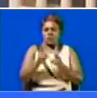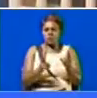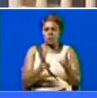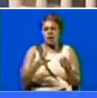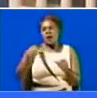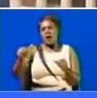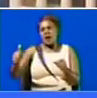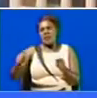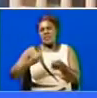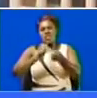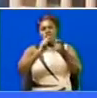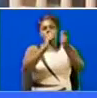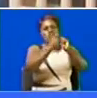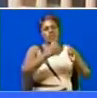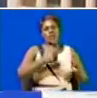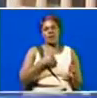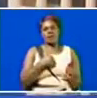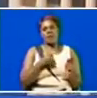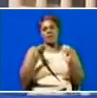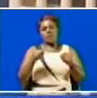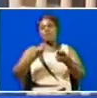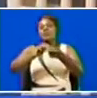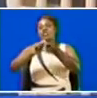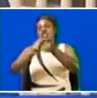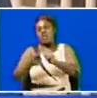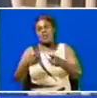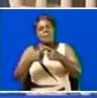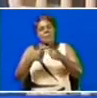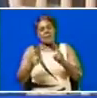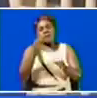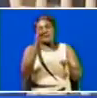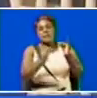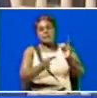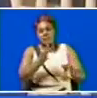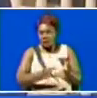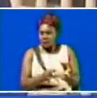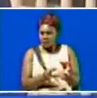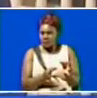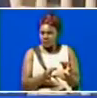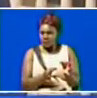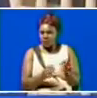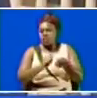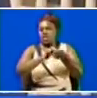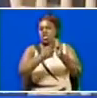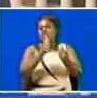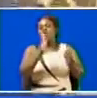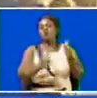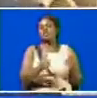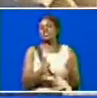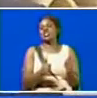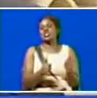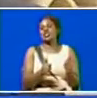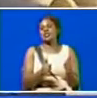there will be other realignments along the way. So that again could change. But again, it will depend what kind of amendments are we talking